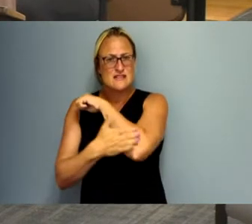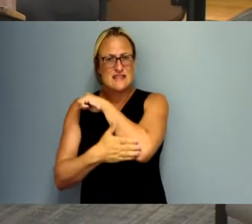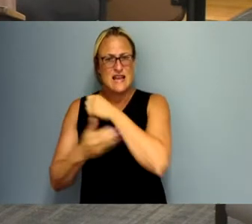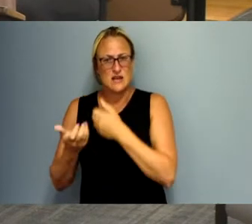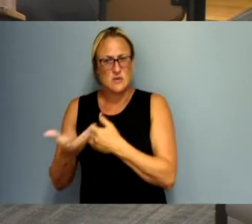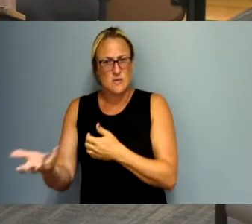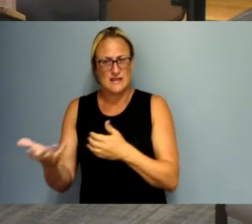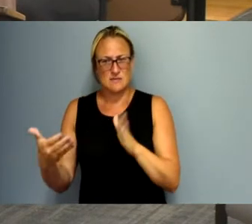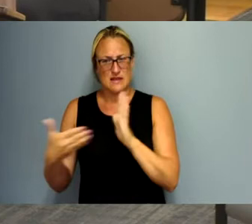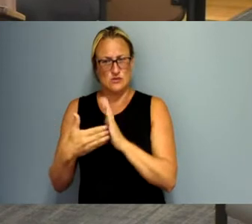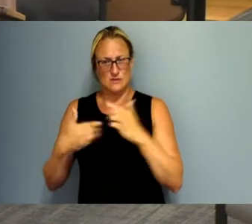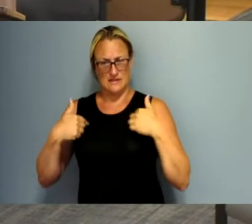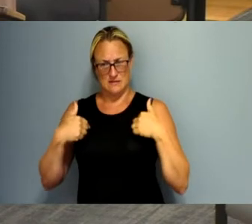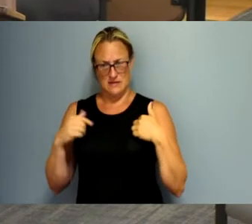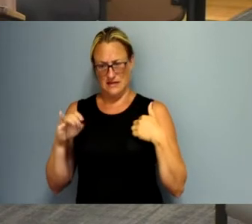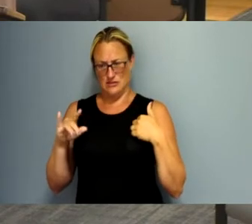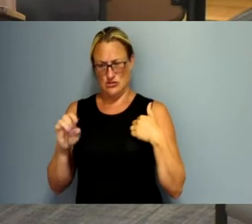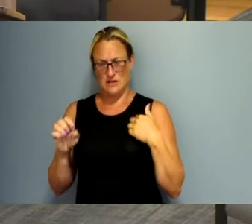avoid transparency?